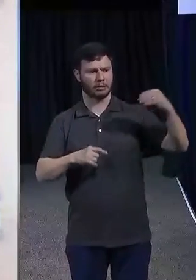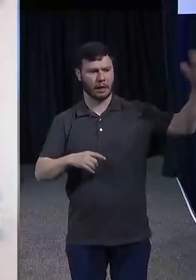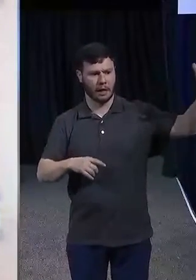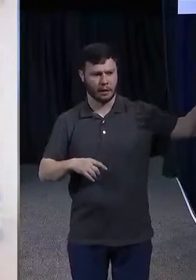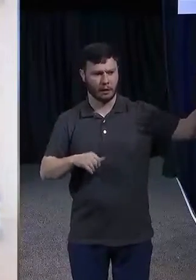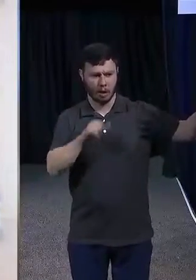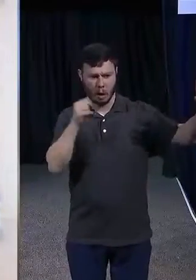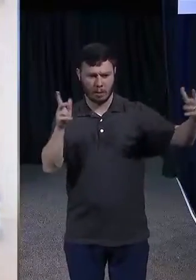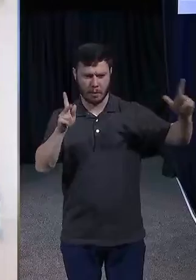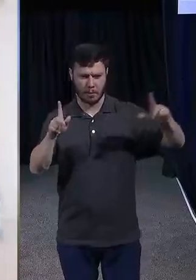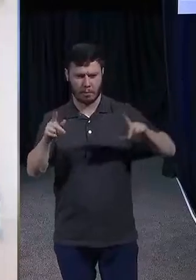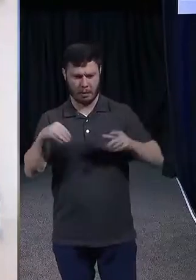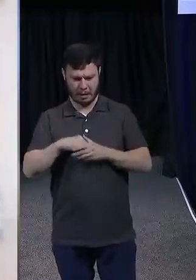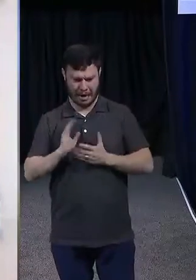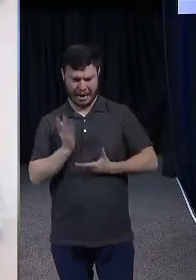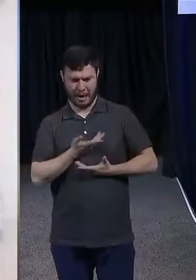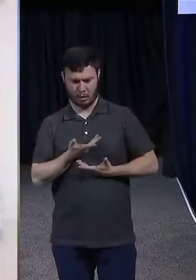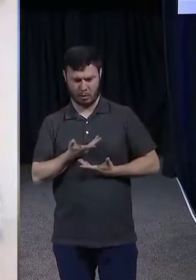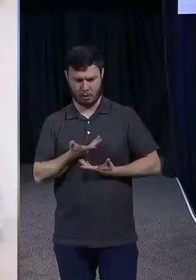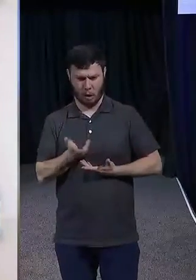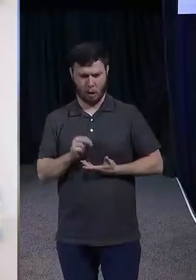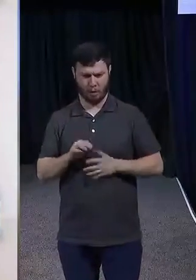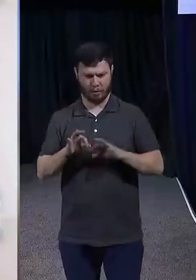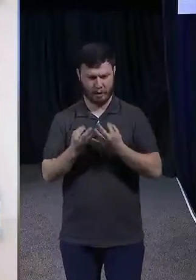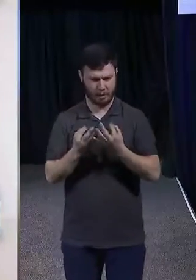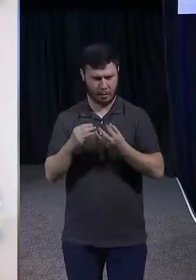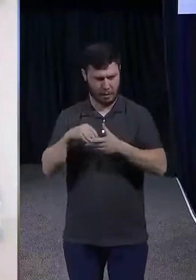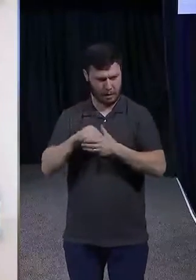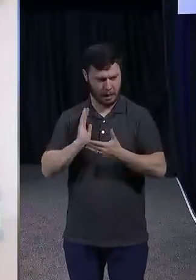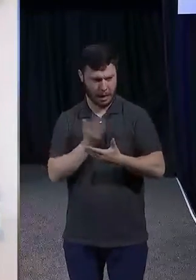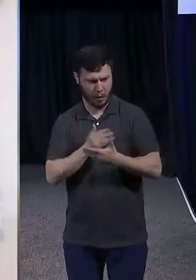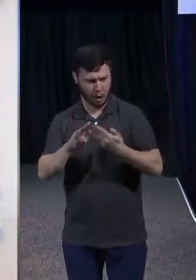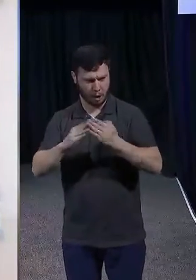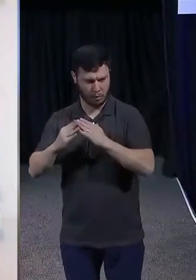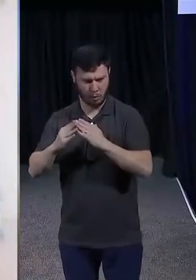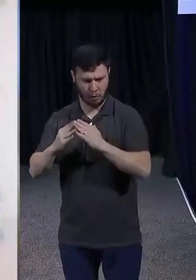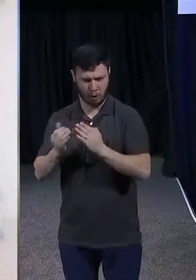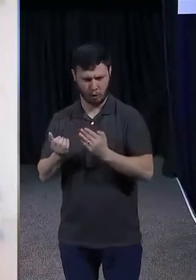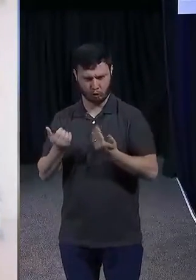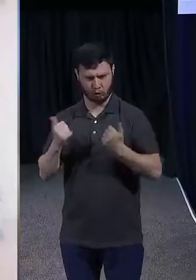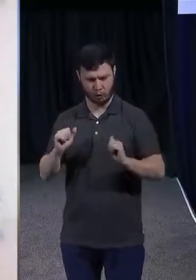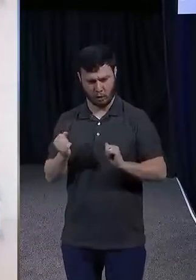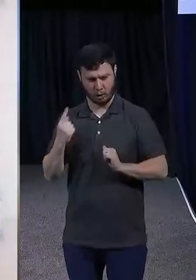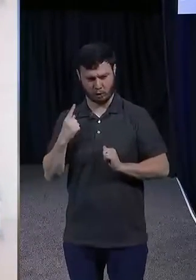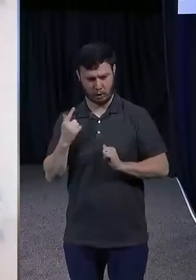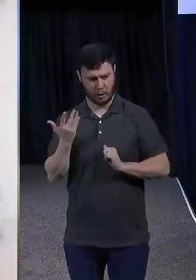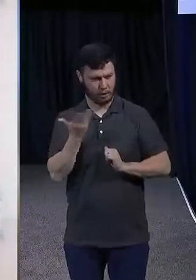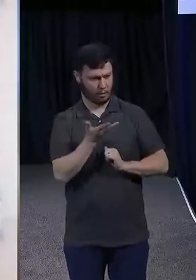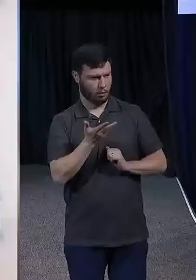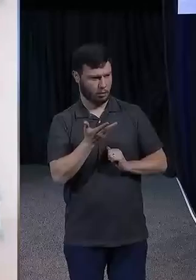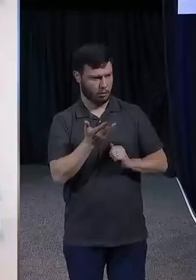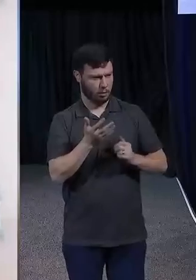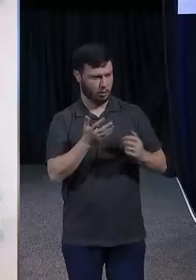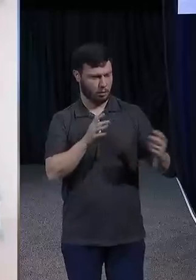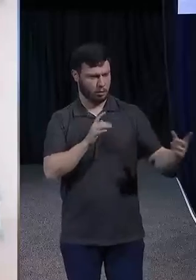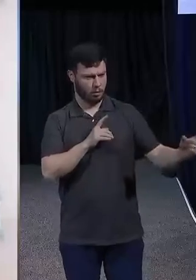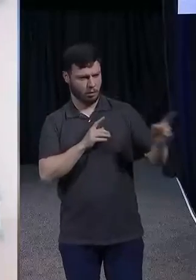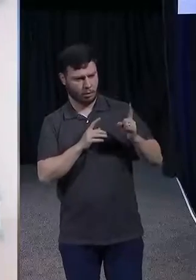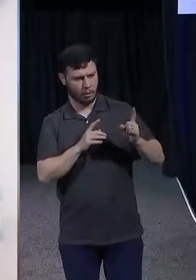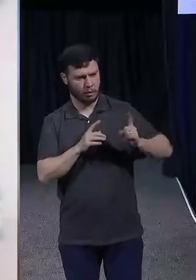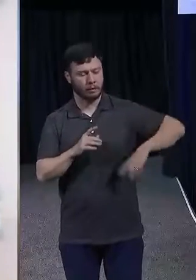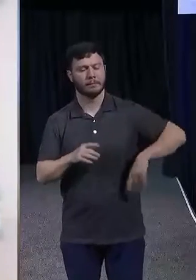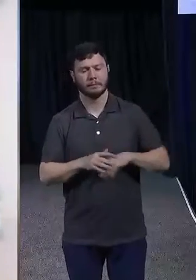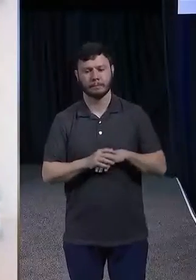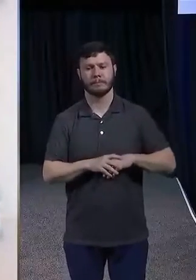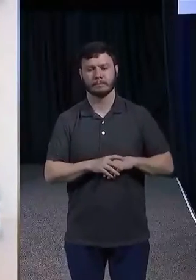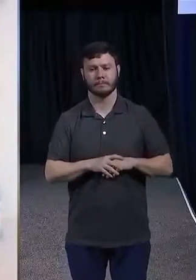family, within our own community, or trying to understand, or trying to relate. And then we have a lot